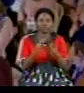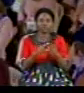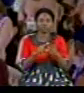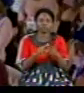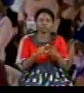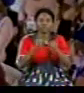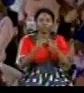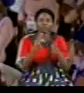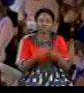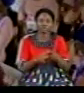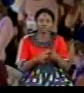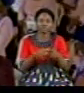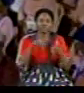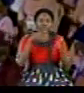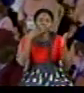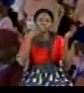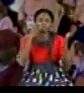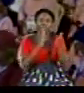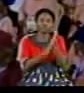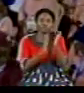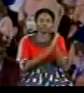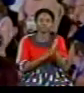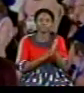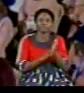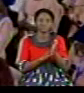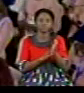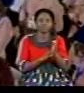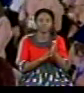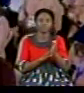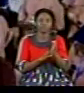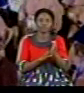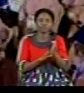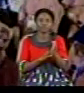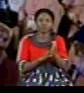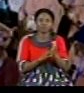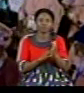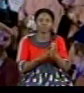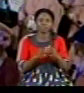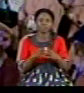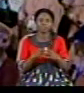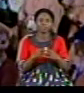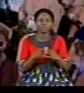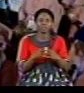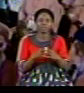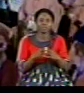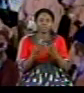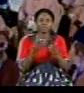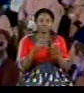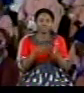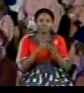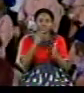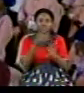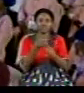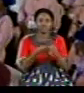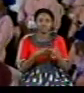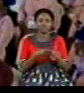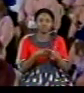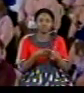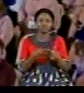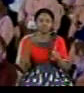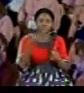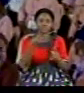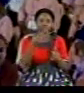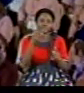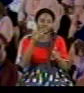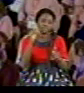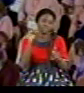everywhere, all over the globe tonight, because this is coming from the GS Facebook page. Anoluwa James wrote, he says that he's had